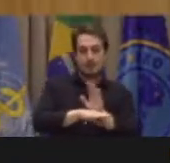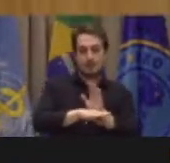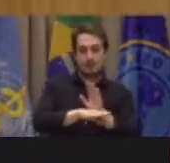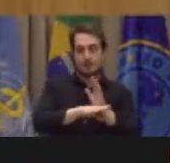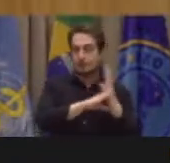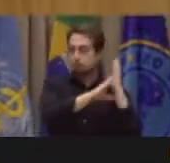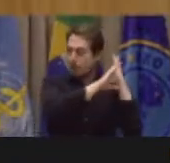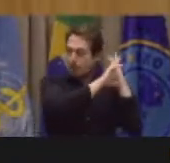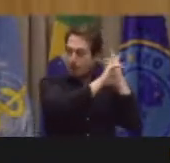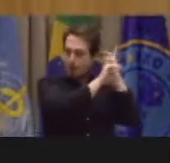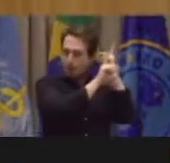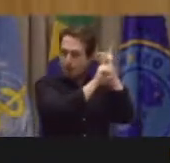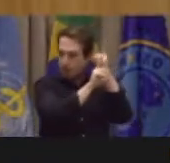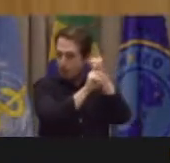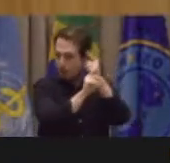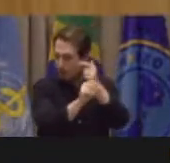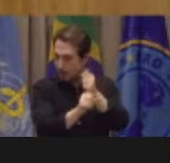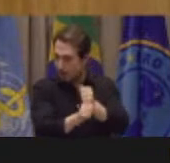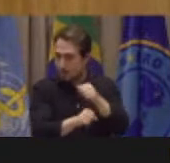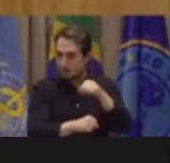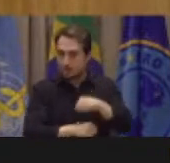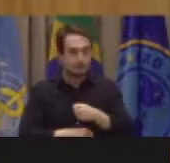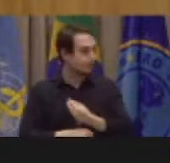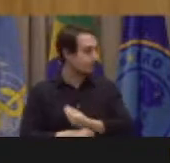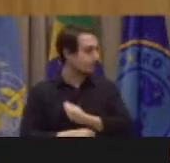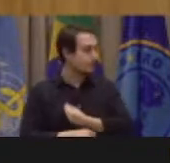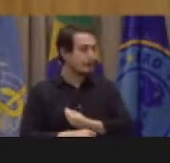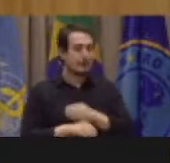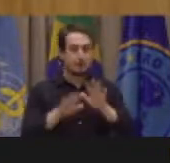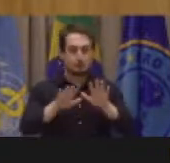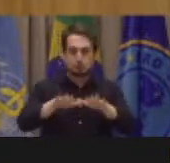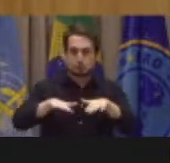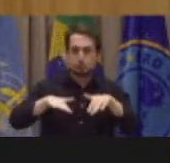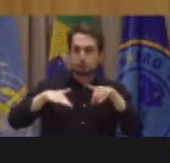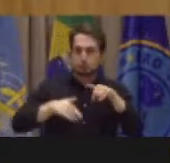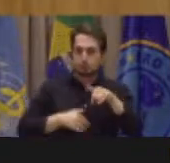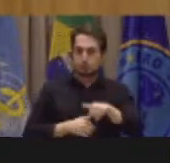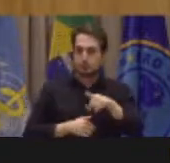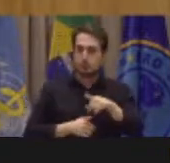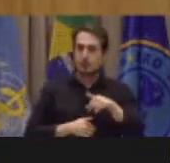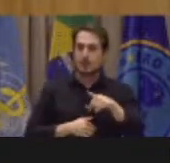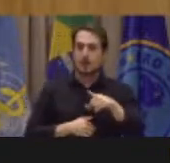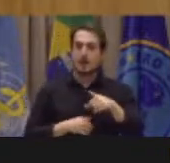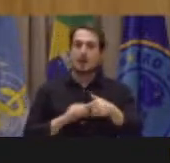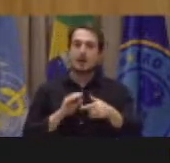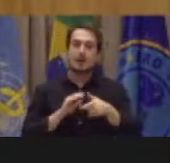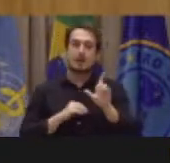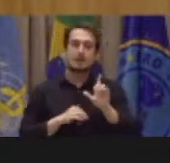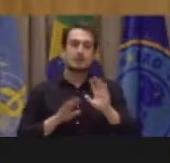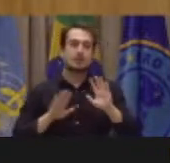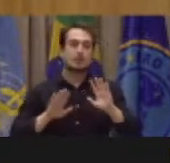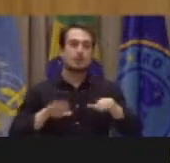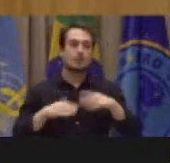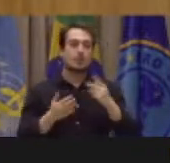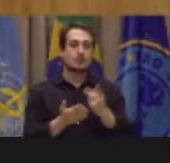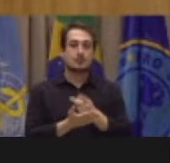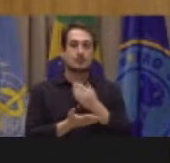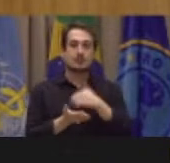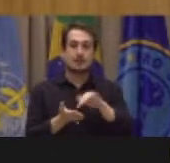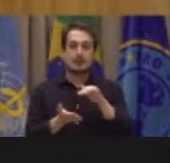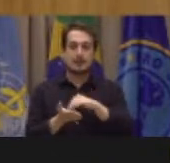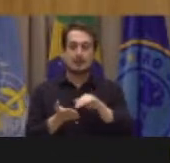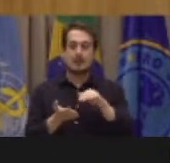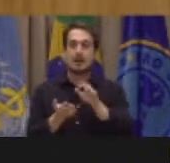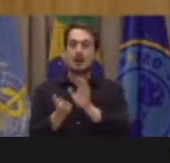movie that is going in my head, because the last time I was in this auditorium was as a